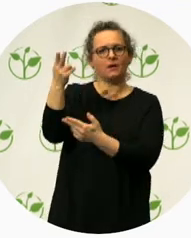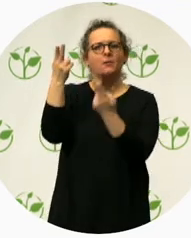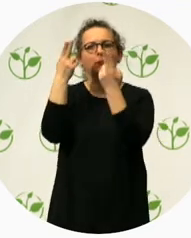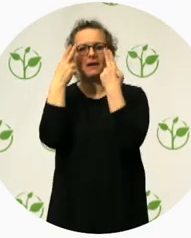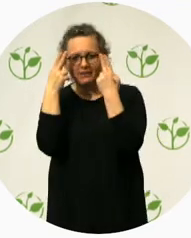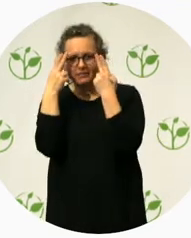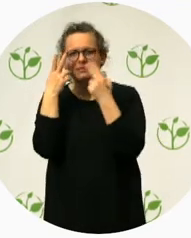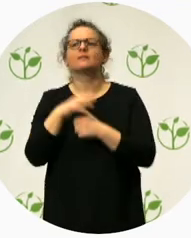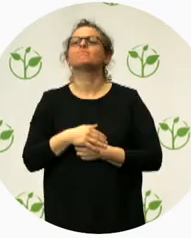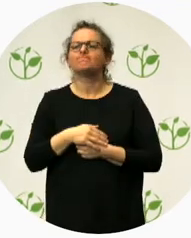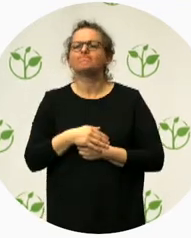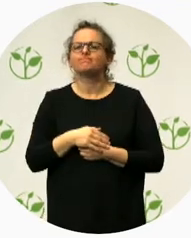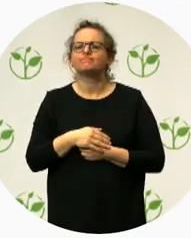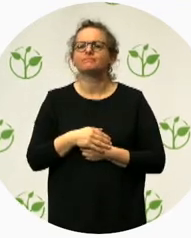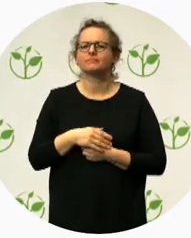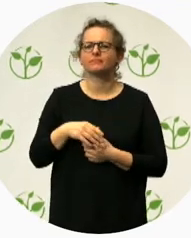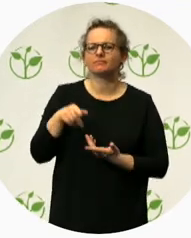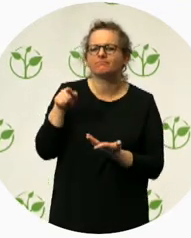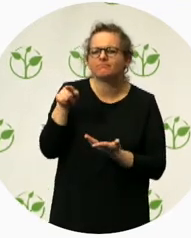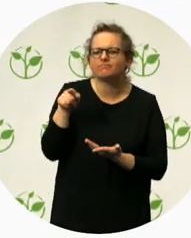Why has no one told me?